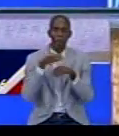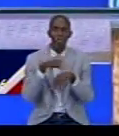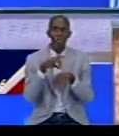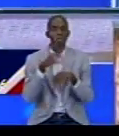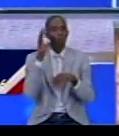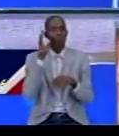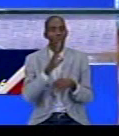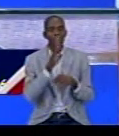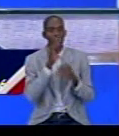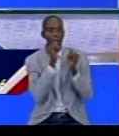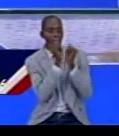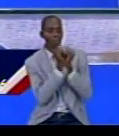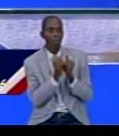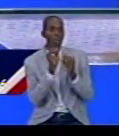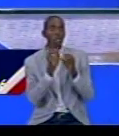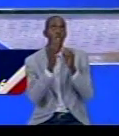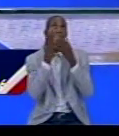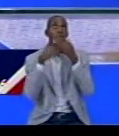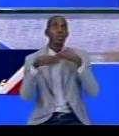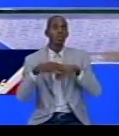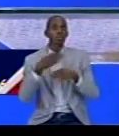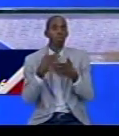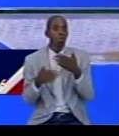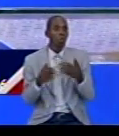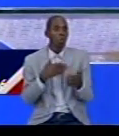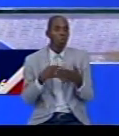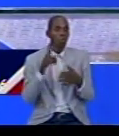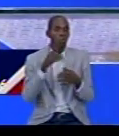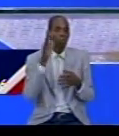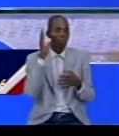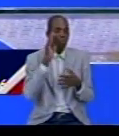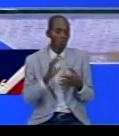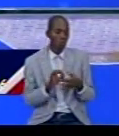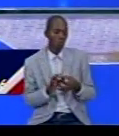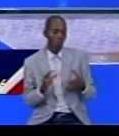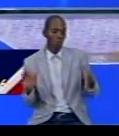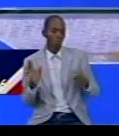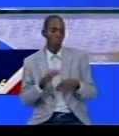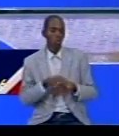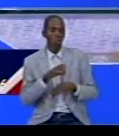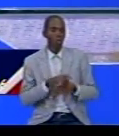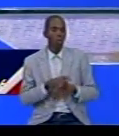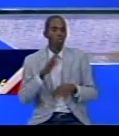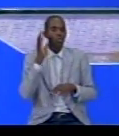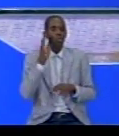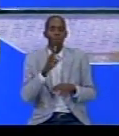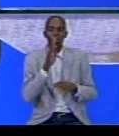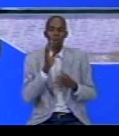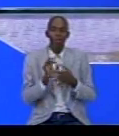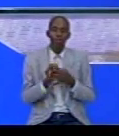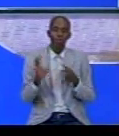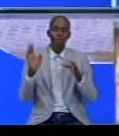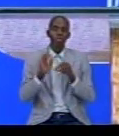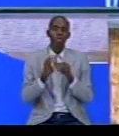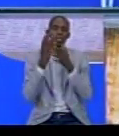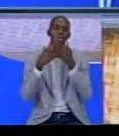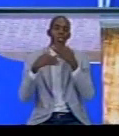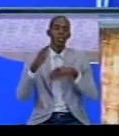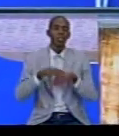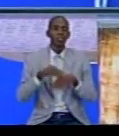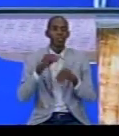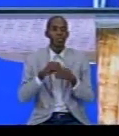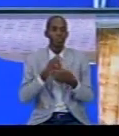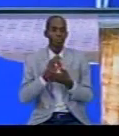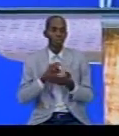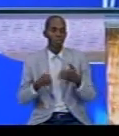heaven, and whatsoever ye shall loose on earth shall be loosed in heaven. Then verse 19,